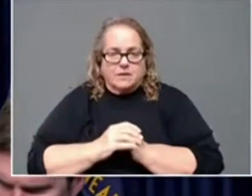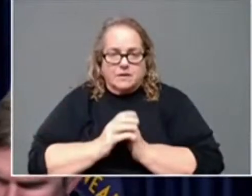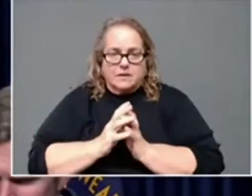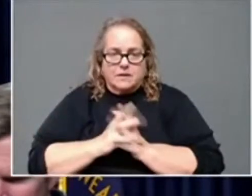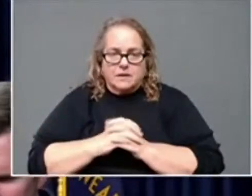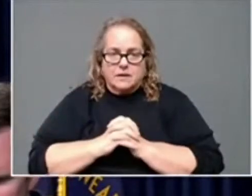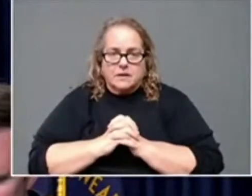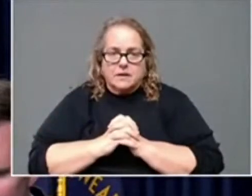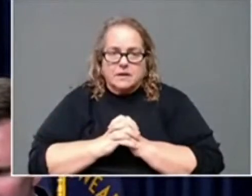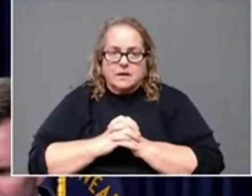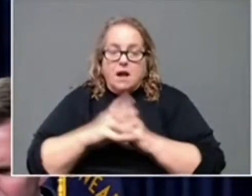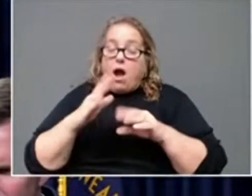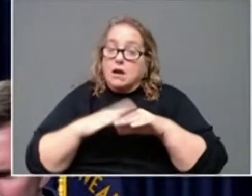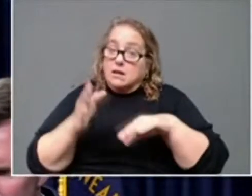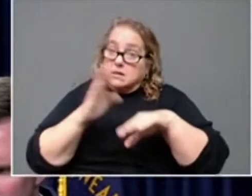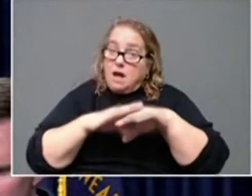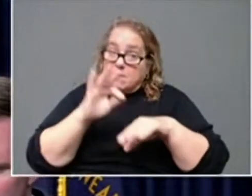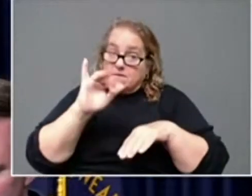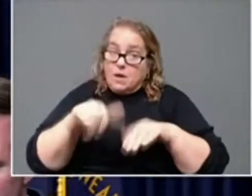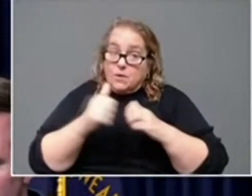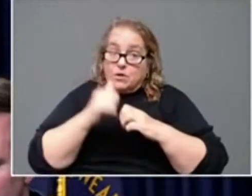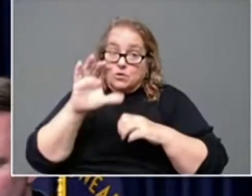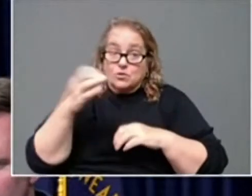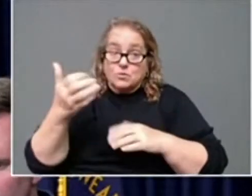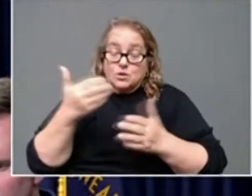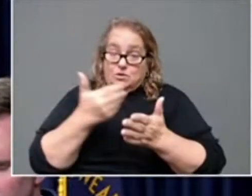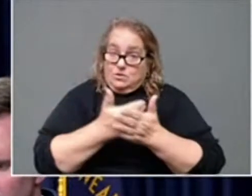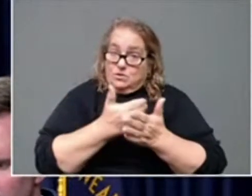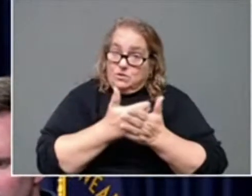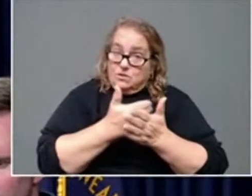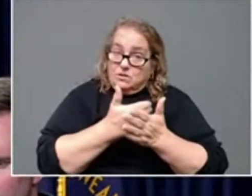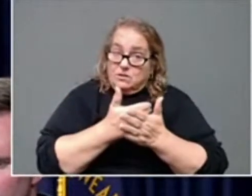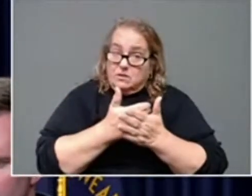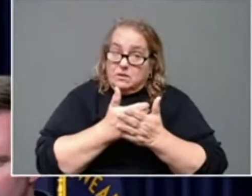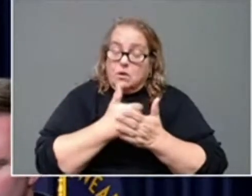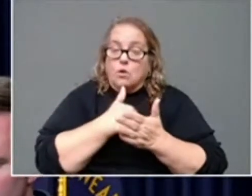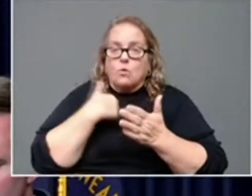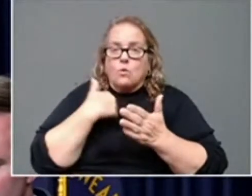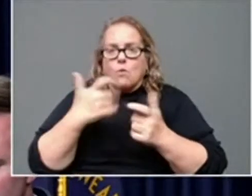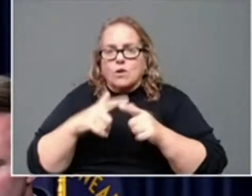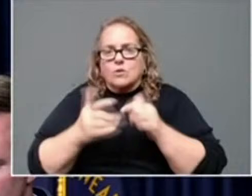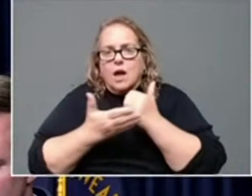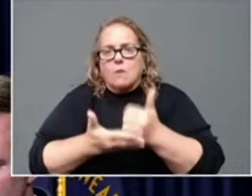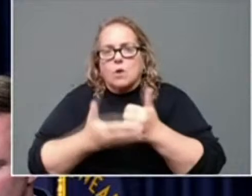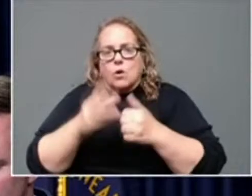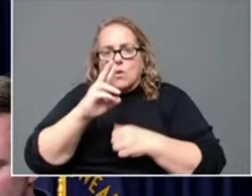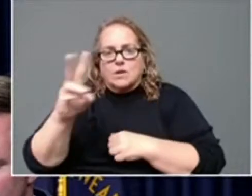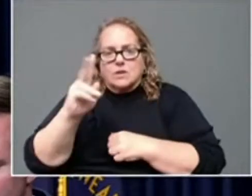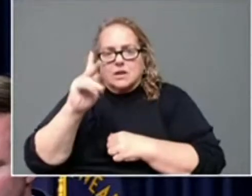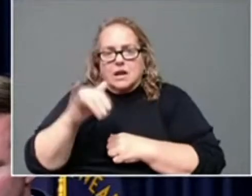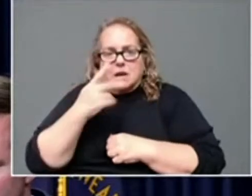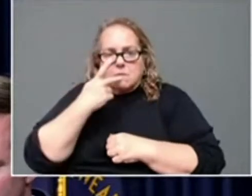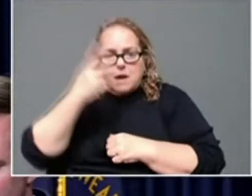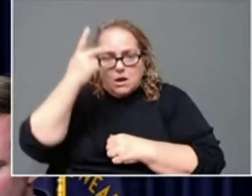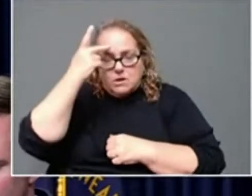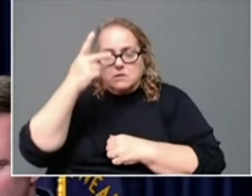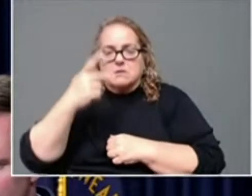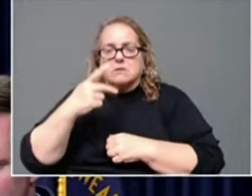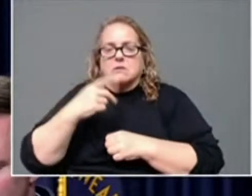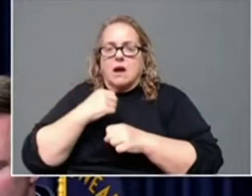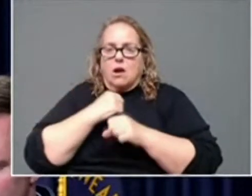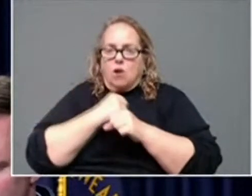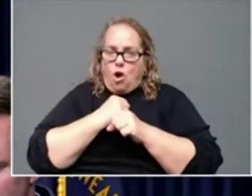On top of that, with Christmas just around the corner, we want to help Western Kentucky parents and guardians, despite